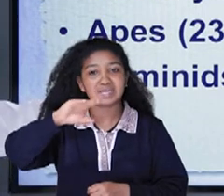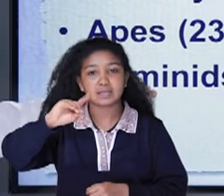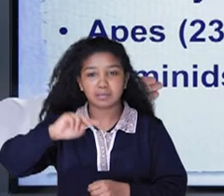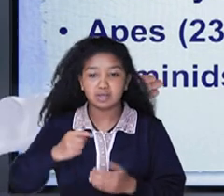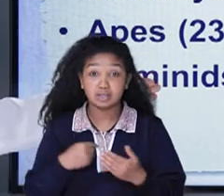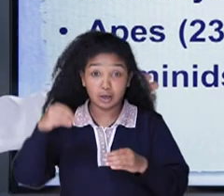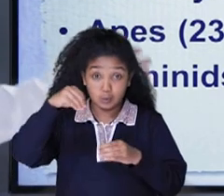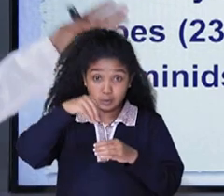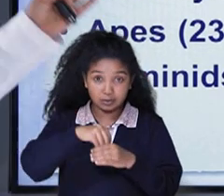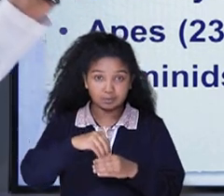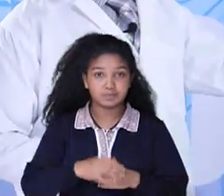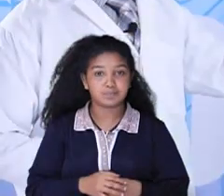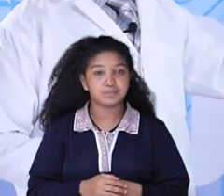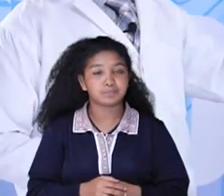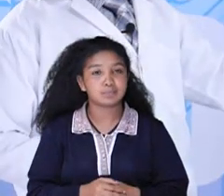it includes